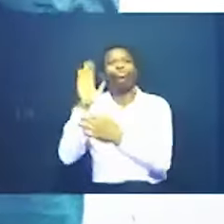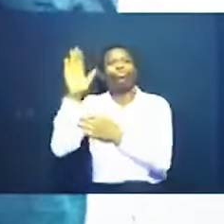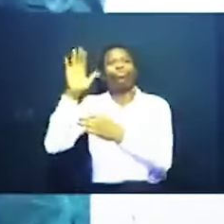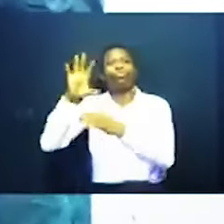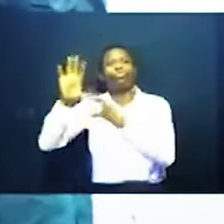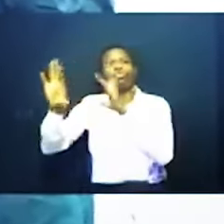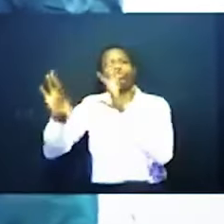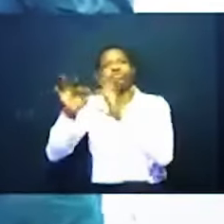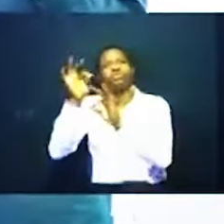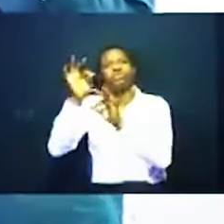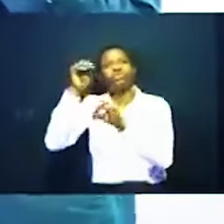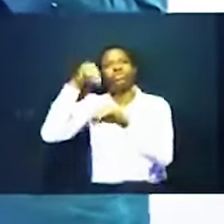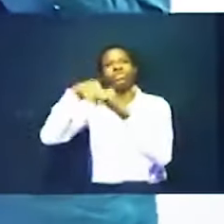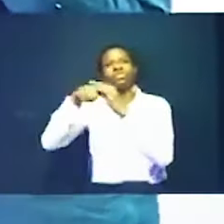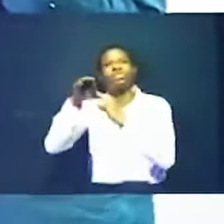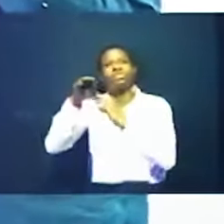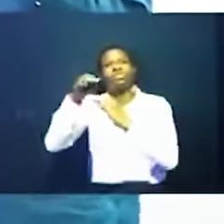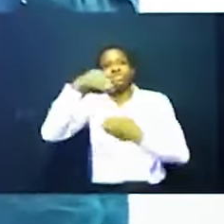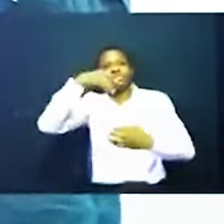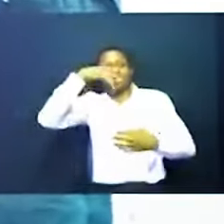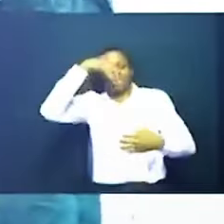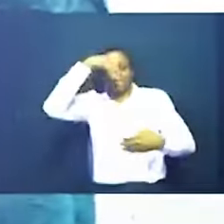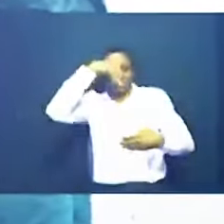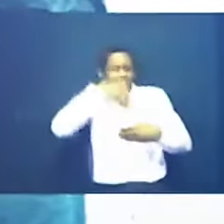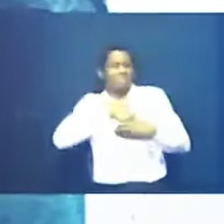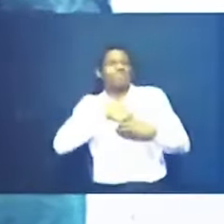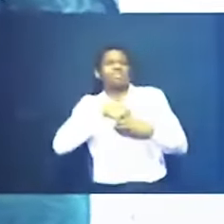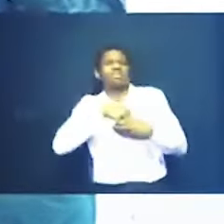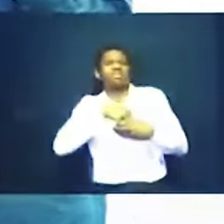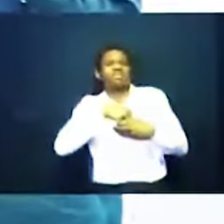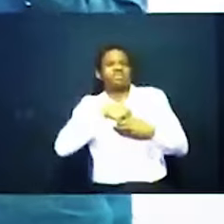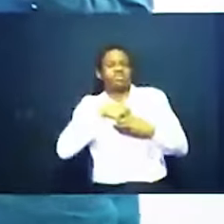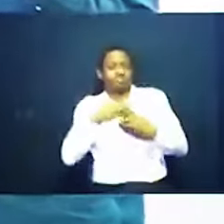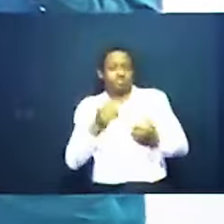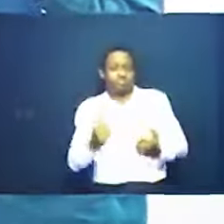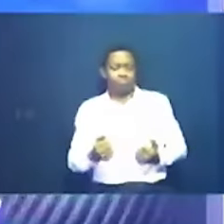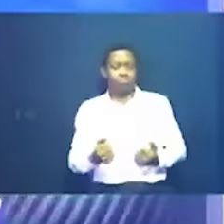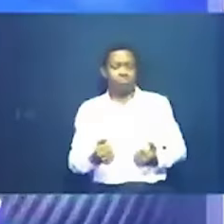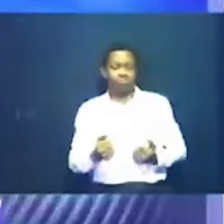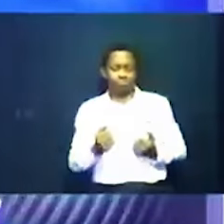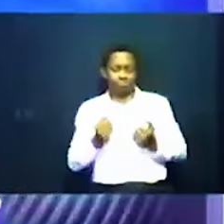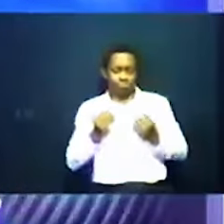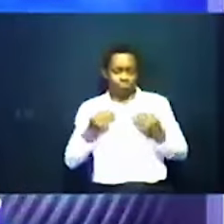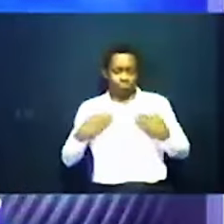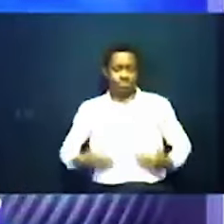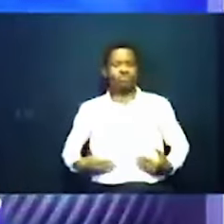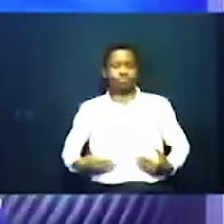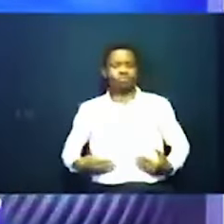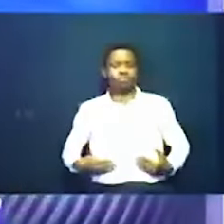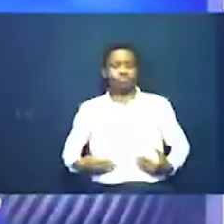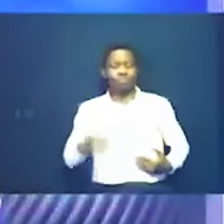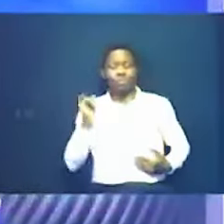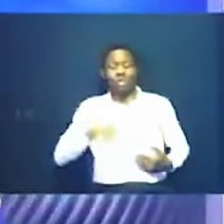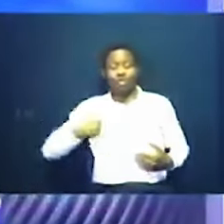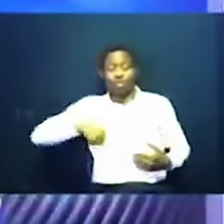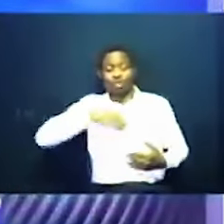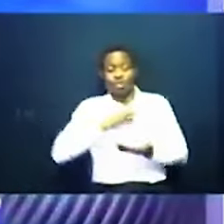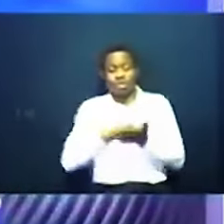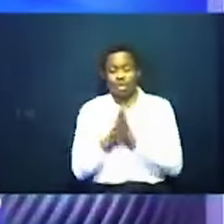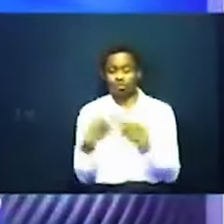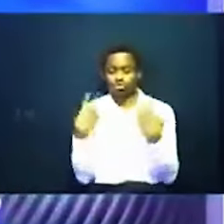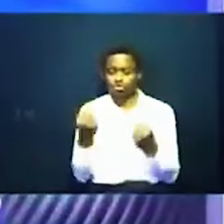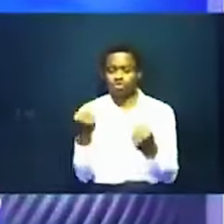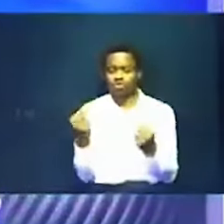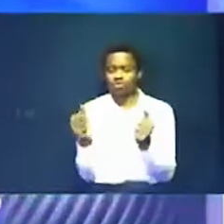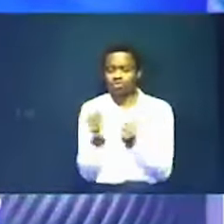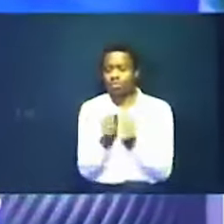I like that one. That we'll be strengthened with power in the inner